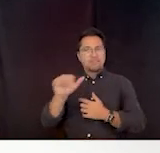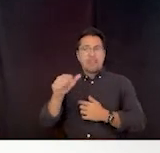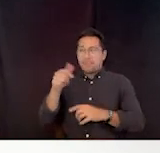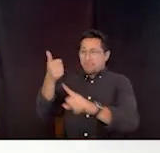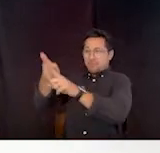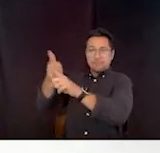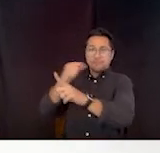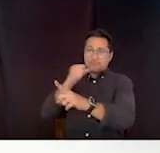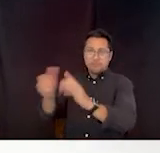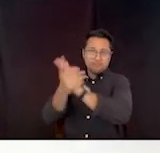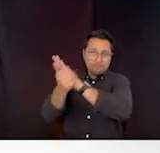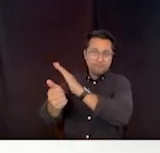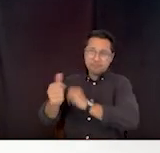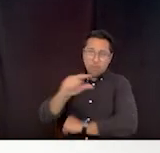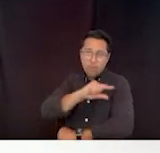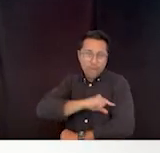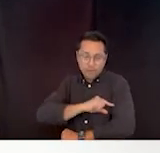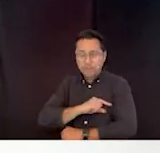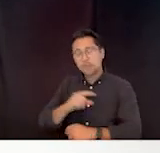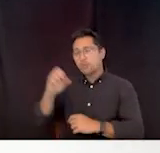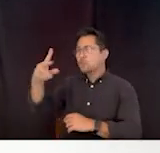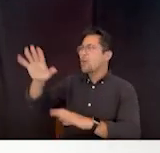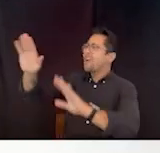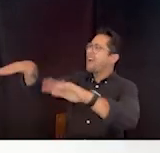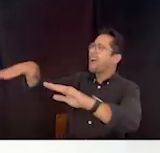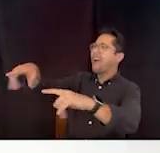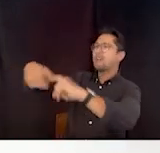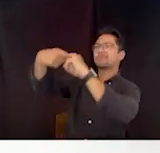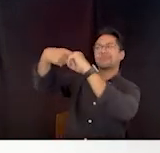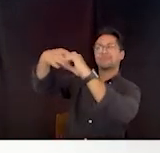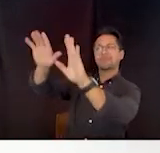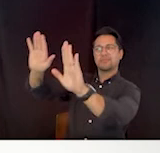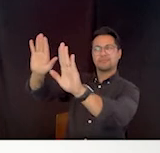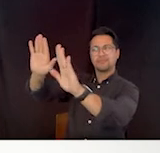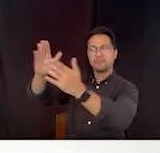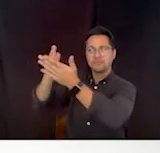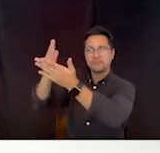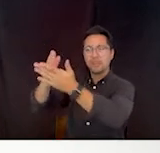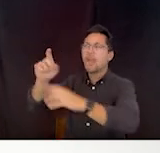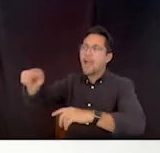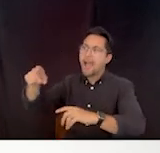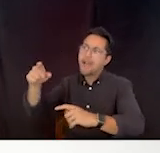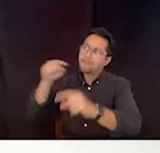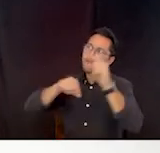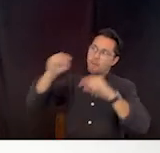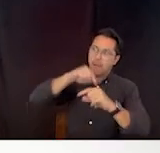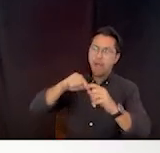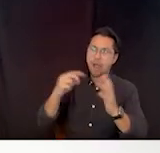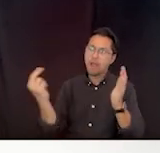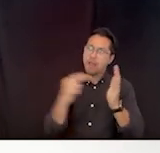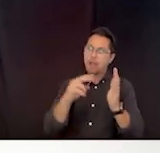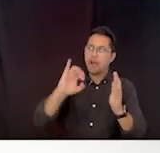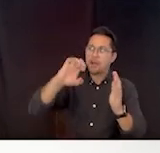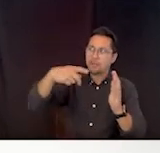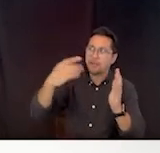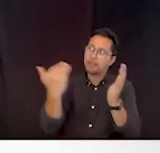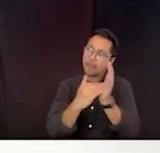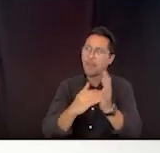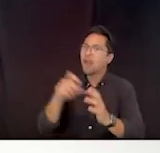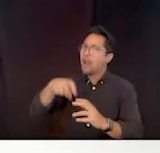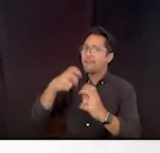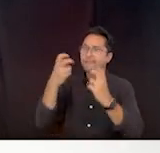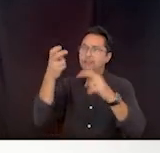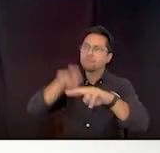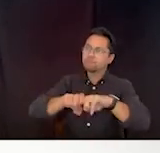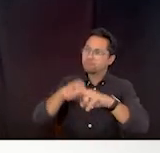and therefore it's okay to say, whoa, you know, we're going to need to rethink this. We're going to need to come back to the table